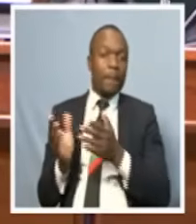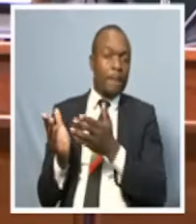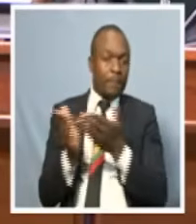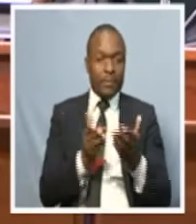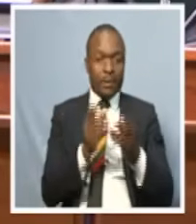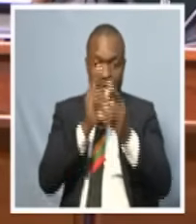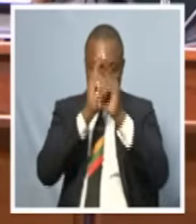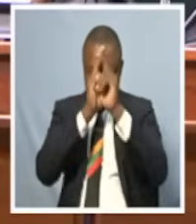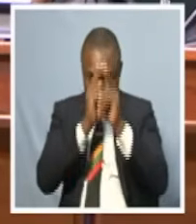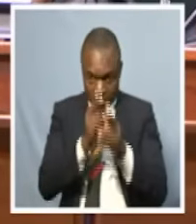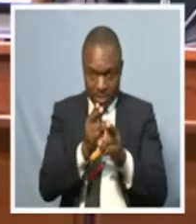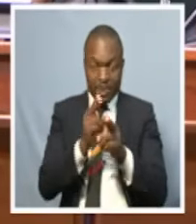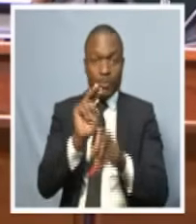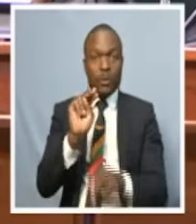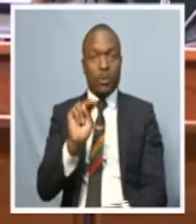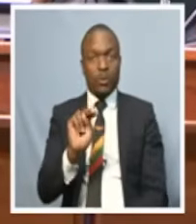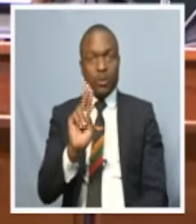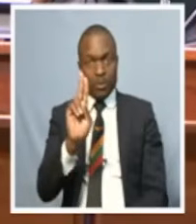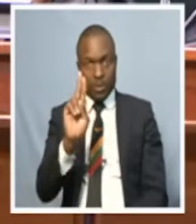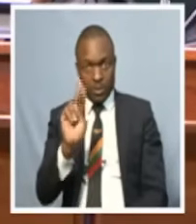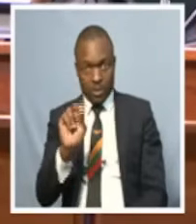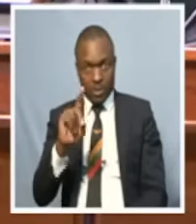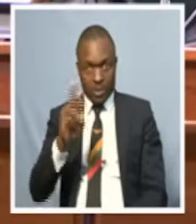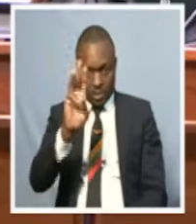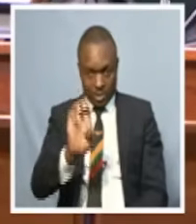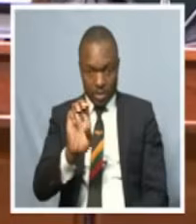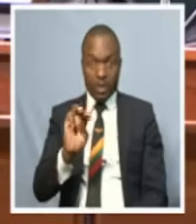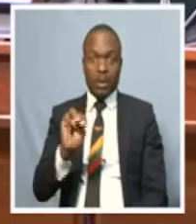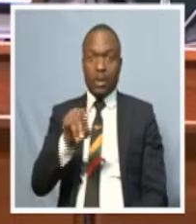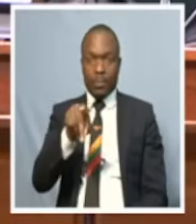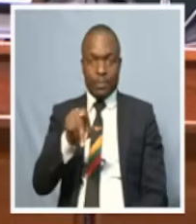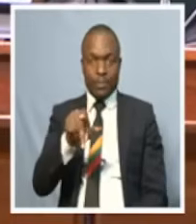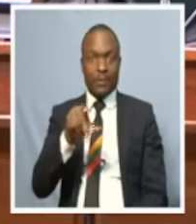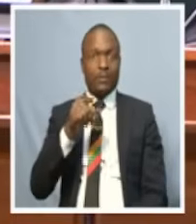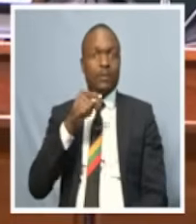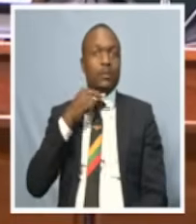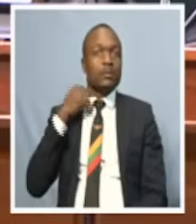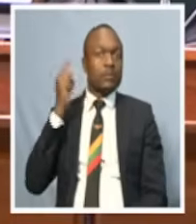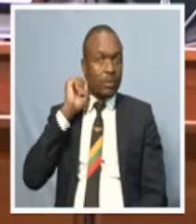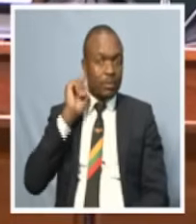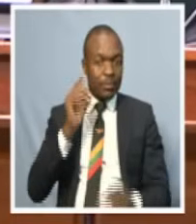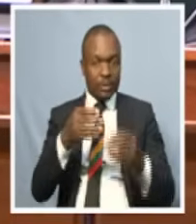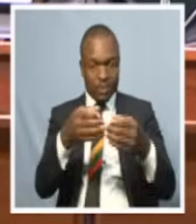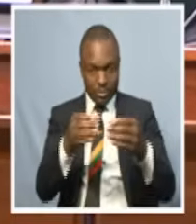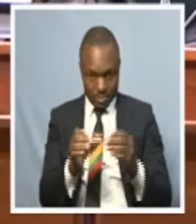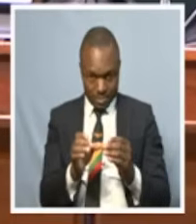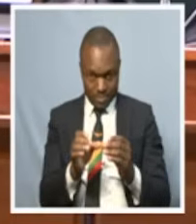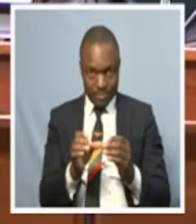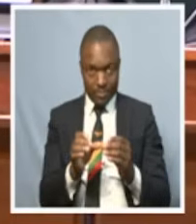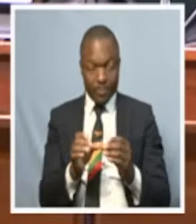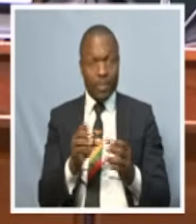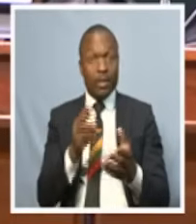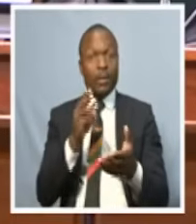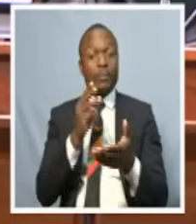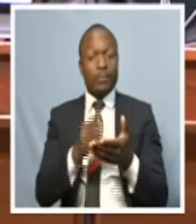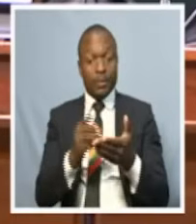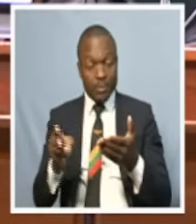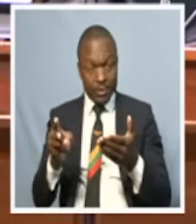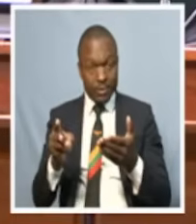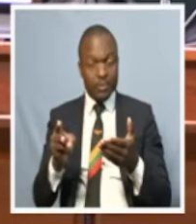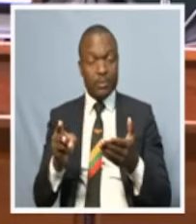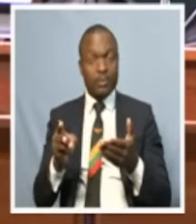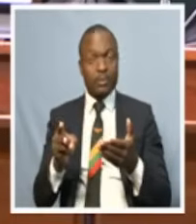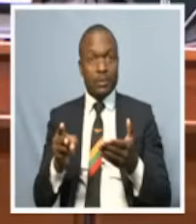Honorable Bright Nundwe, Member of Parliament for Chawama constituency. The matter